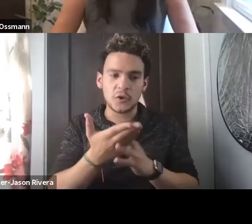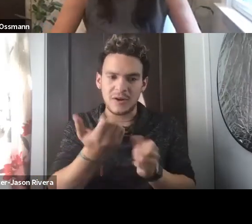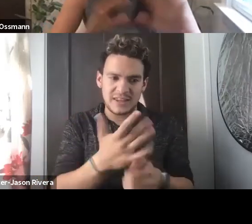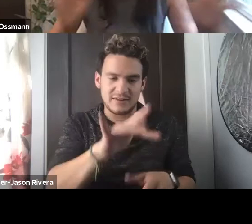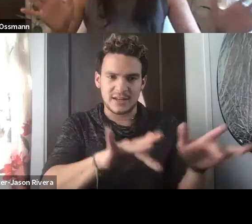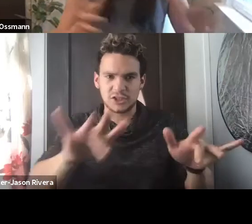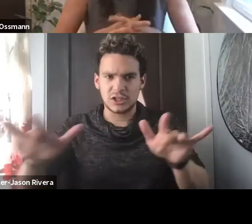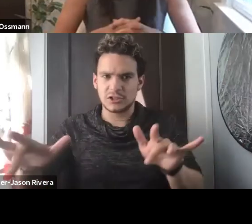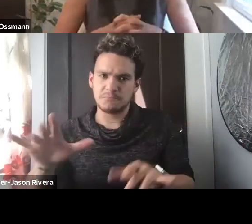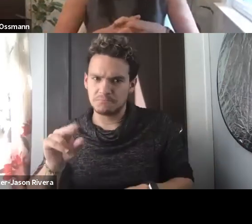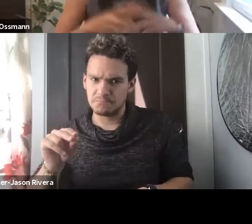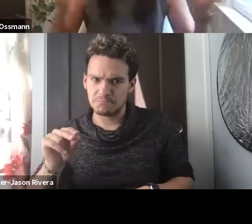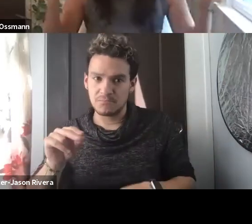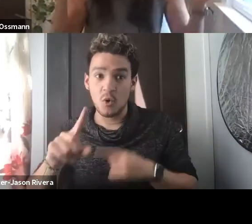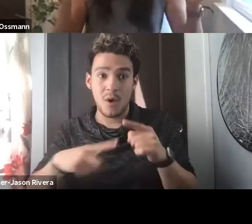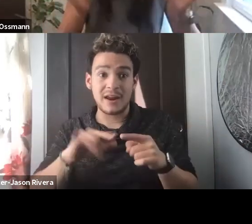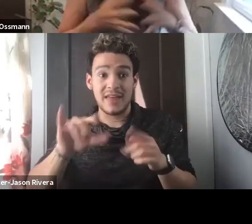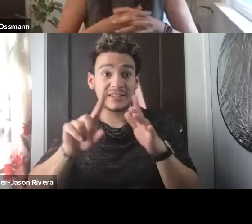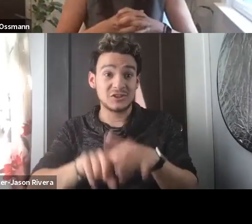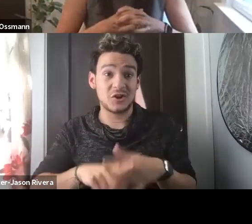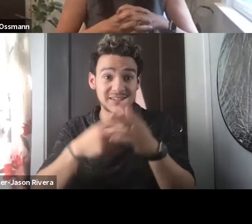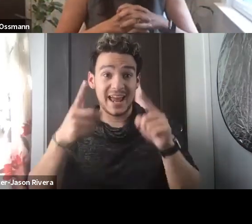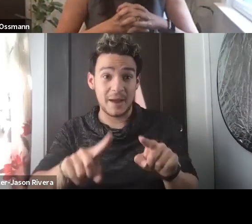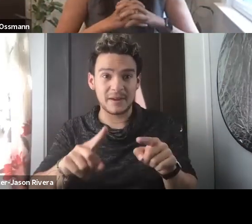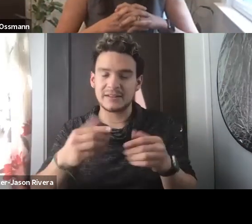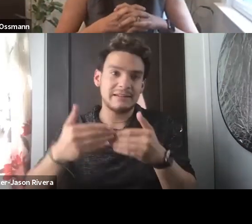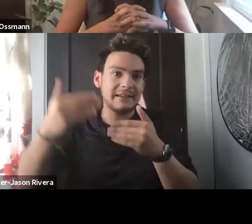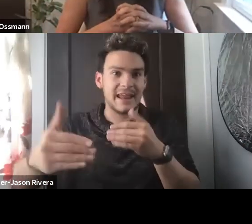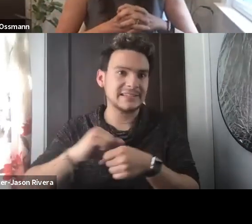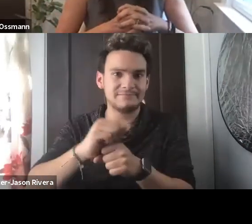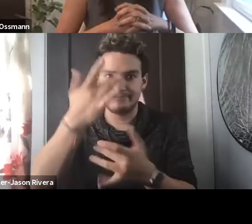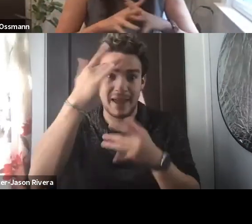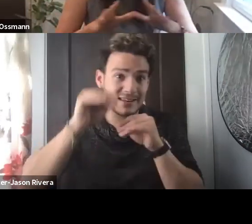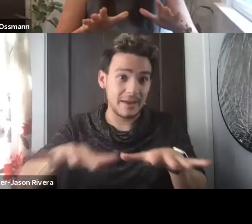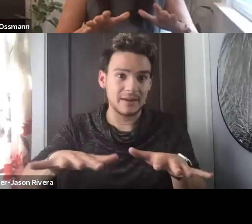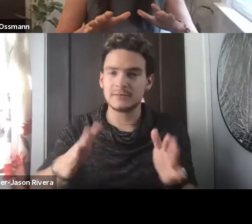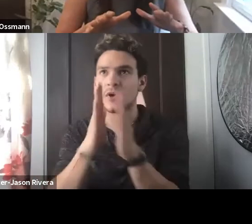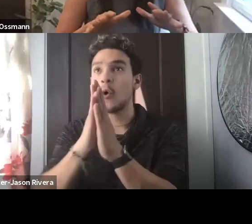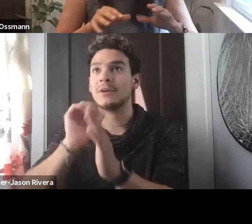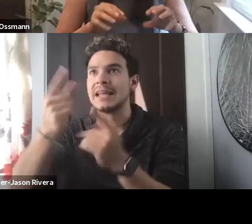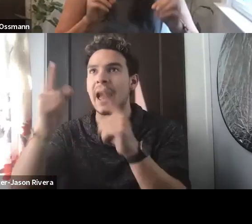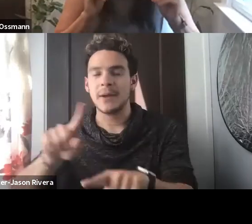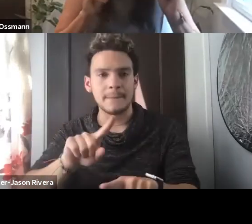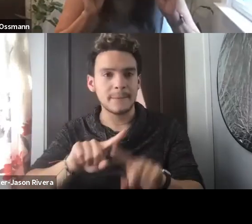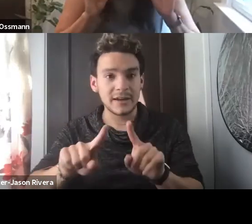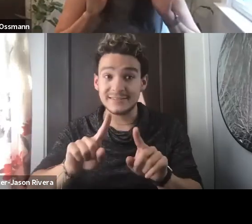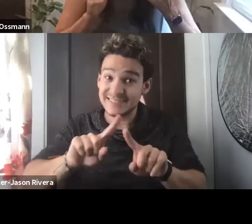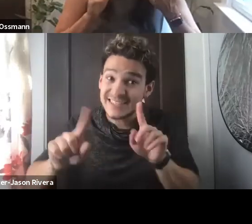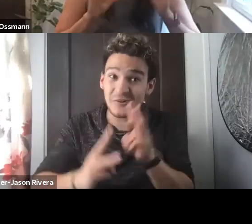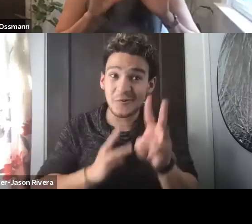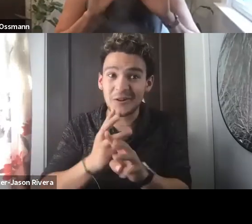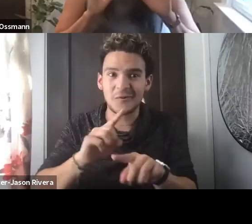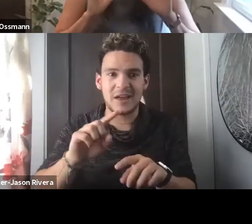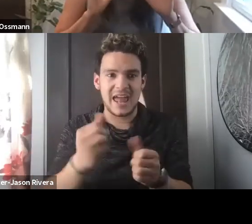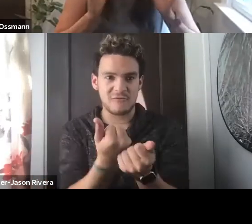primarily. Now, once that starts to happen in the next pandemic, which I pray doesn't happen, that's a very, very different world when everything